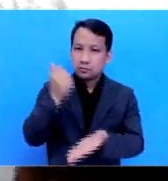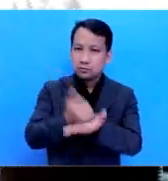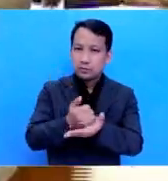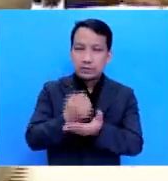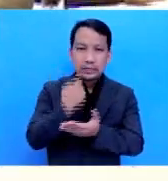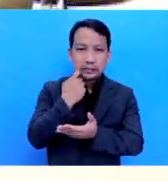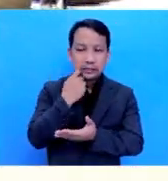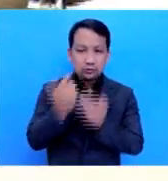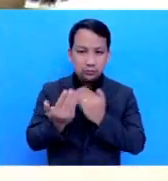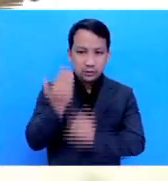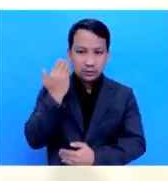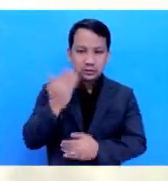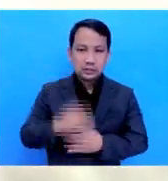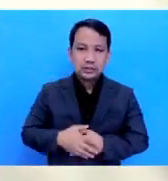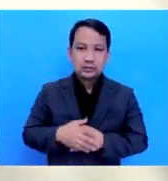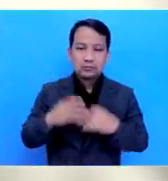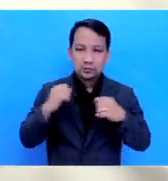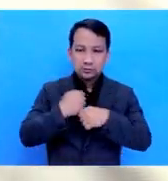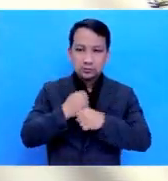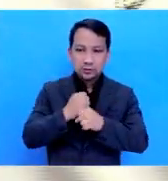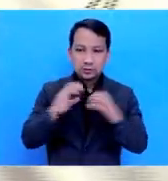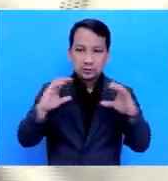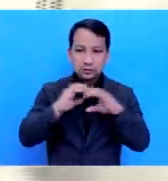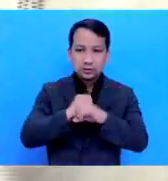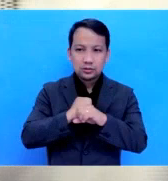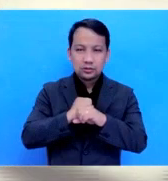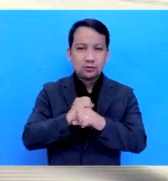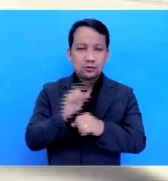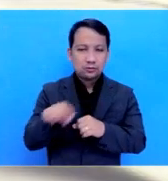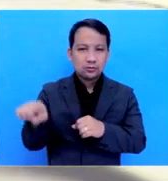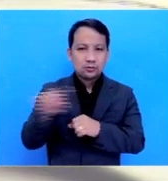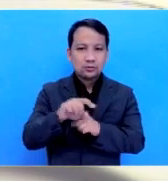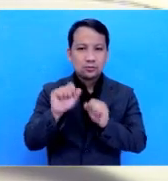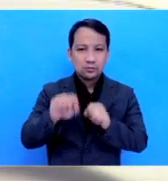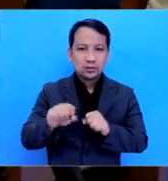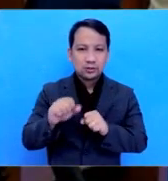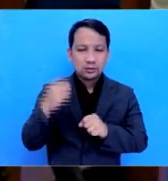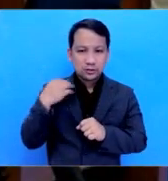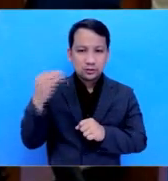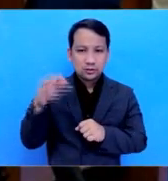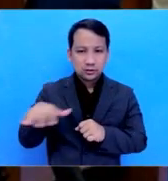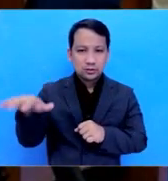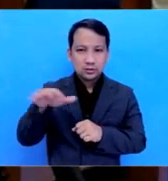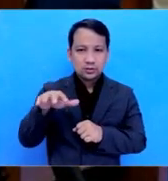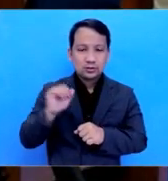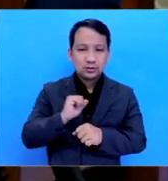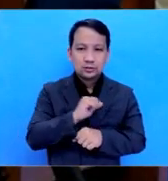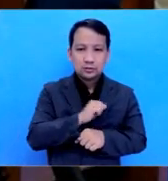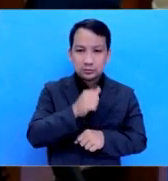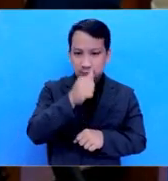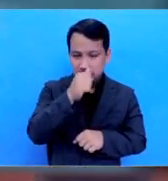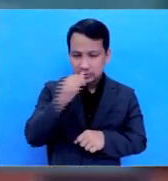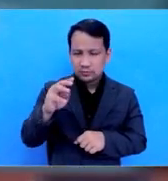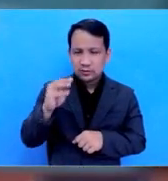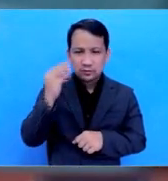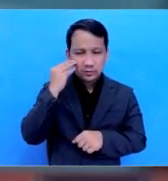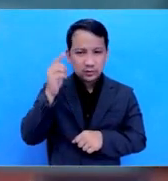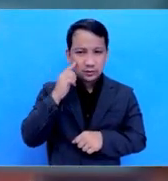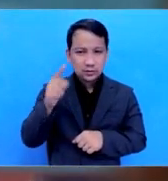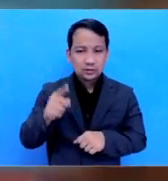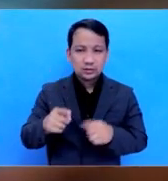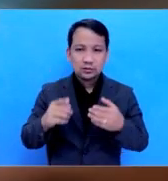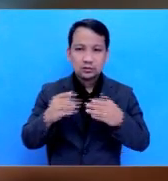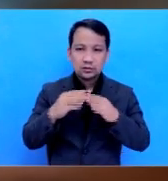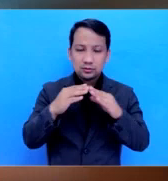umaga, bumuo sila ng joint canvassing committee at nahalal bilang chairman sina Senate Majority Leader Mig Zubiri at House